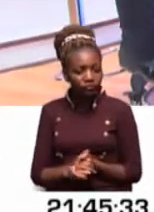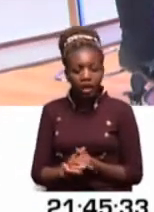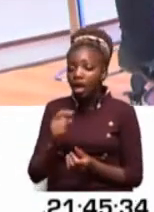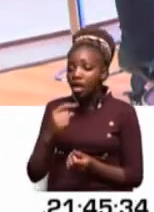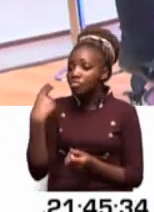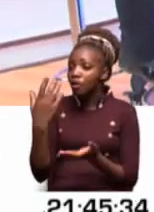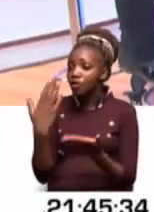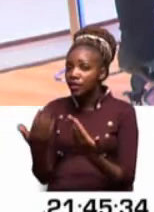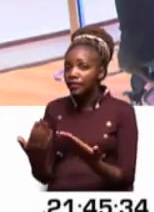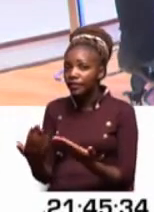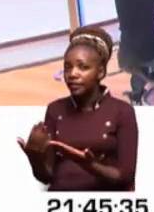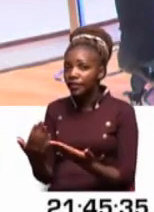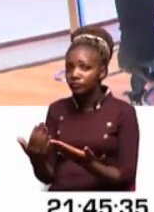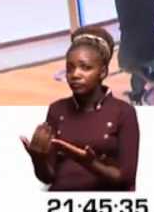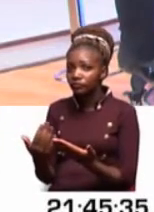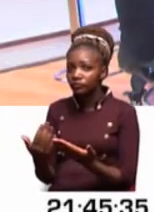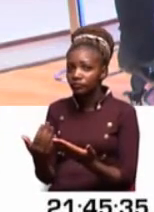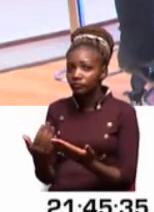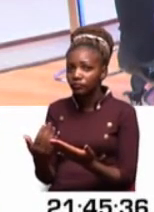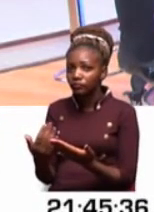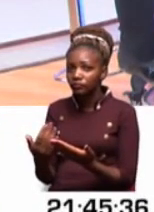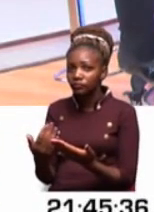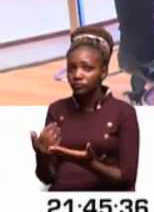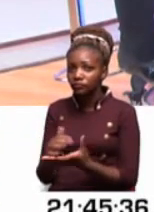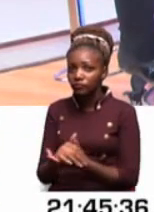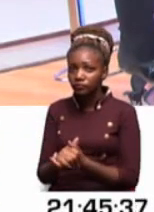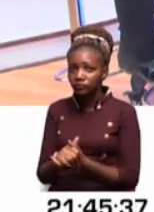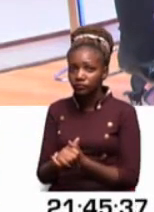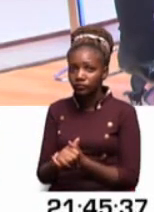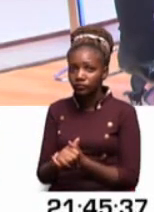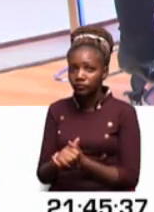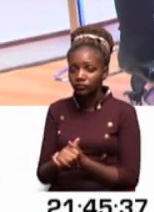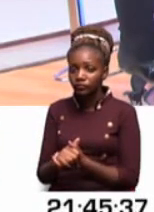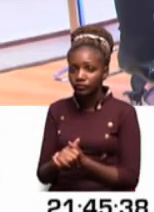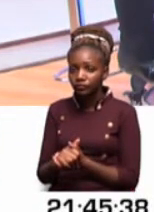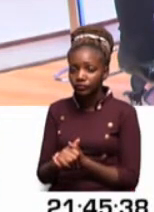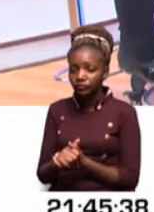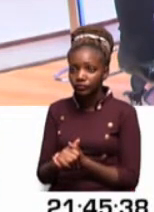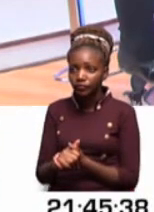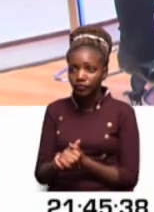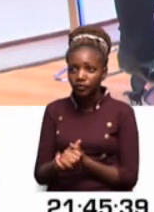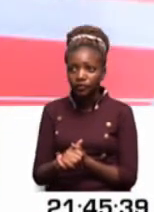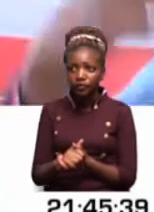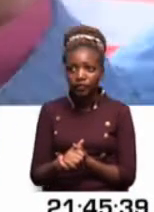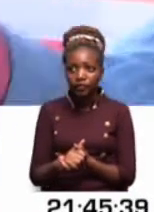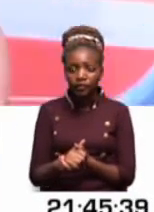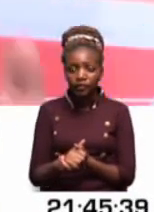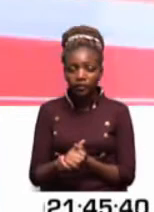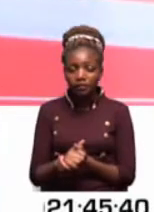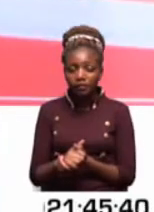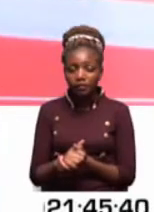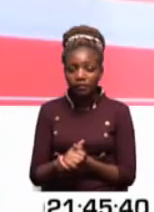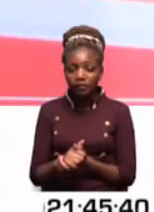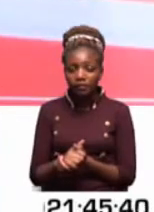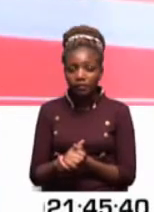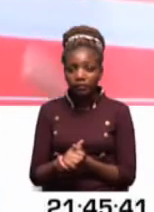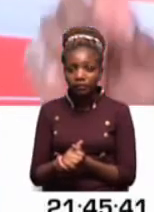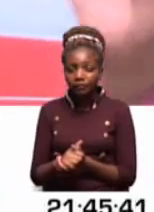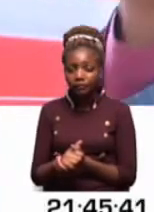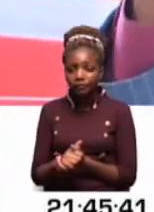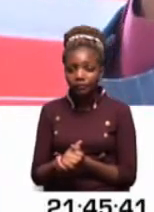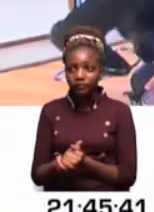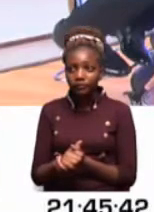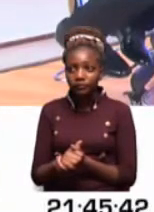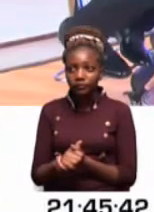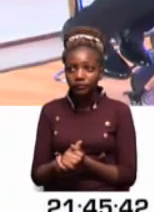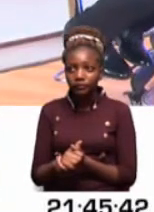It is not a language that you talk about now, mm-hmm. because we are not going into elections next year. Then we have some. But it seems as though we are already